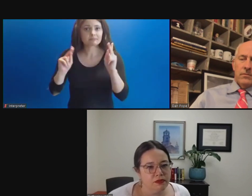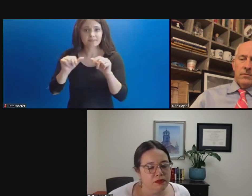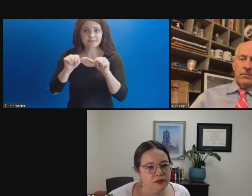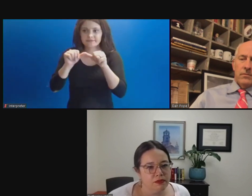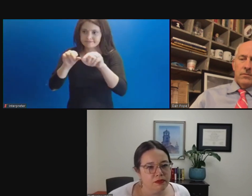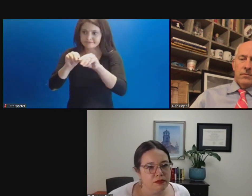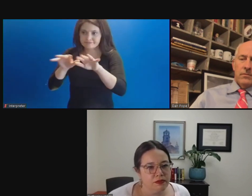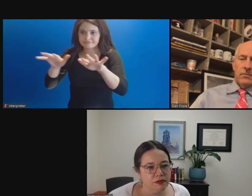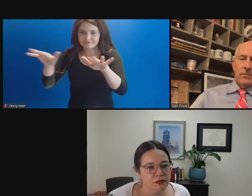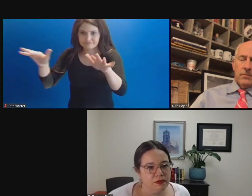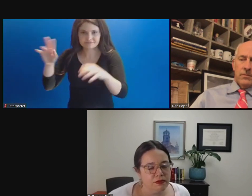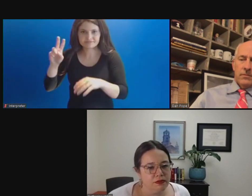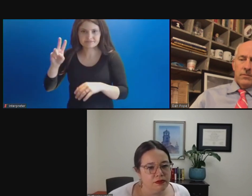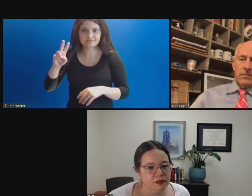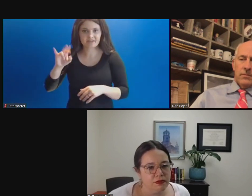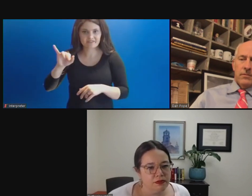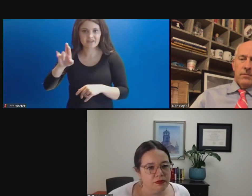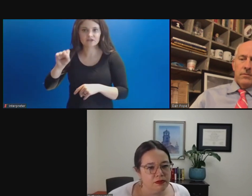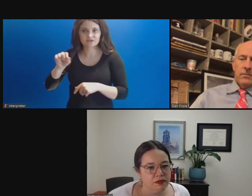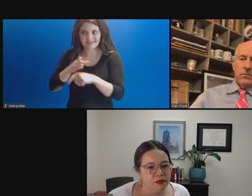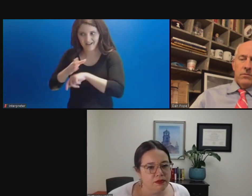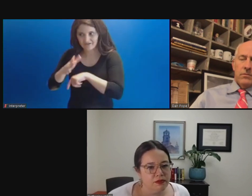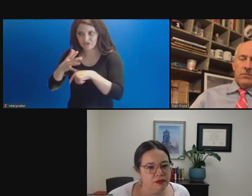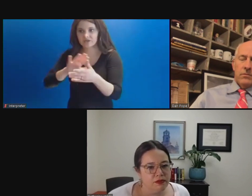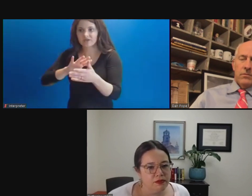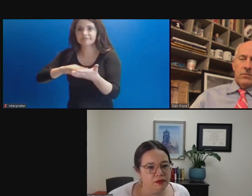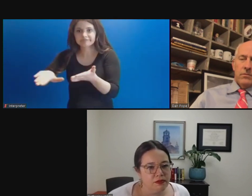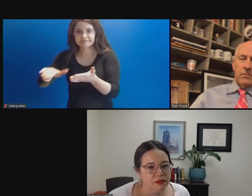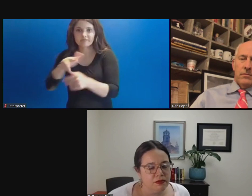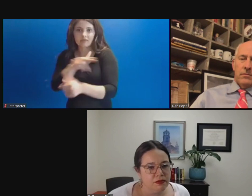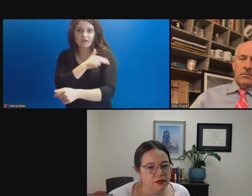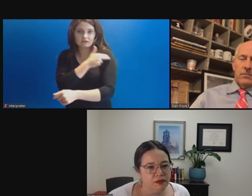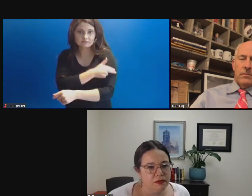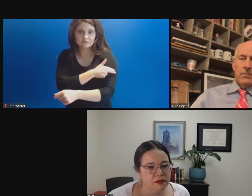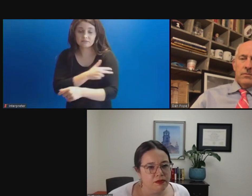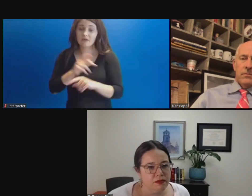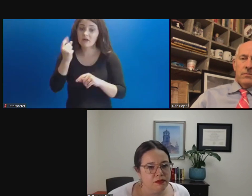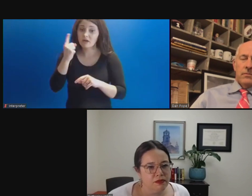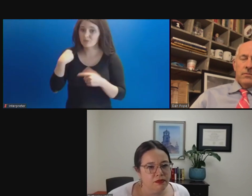virus after they're discharged, but we don't know if that virus